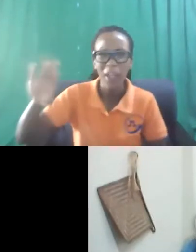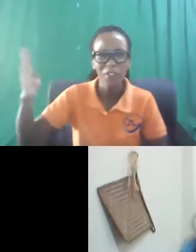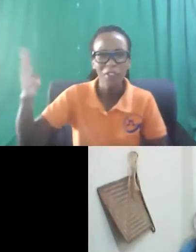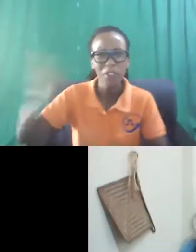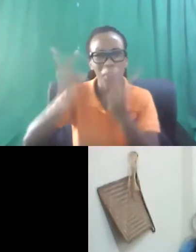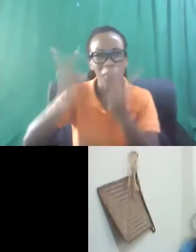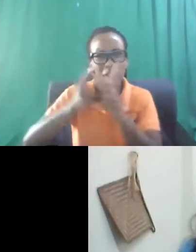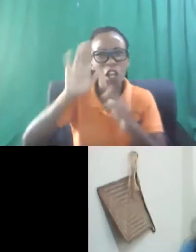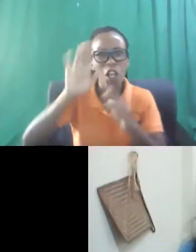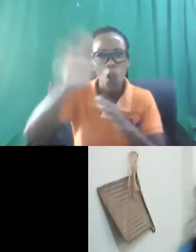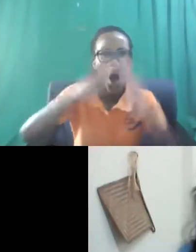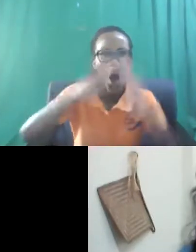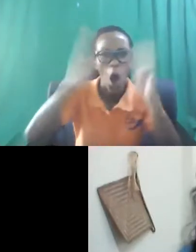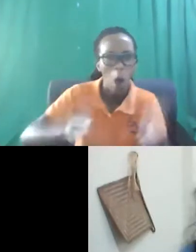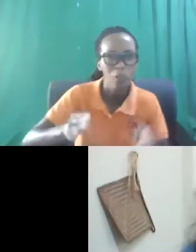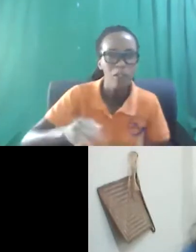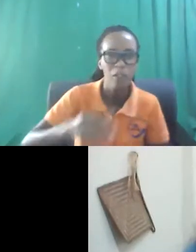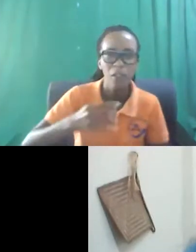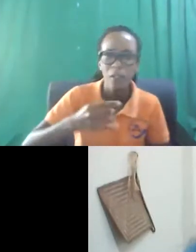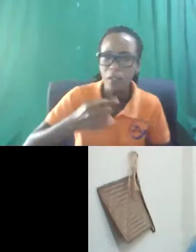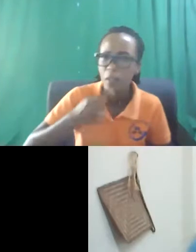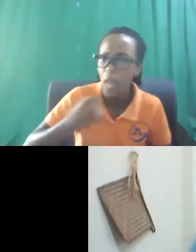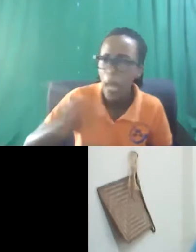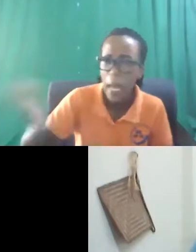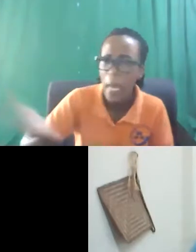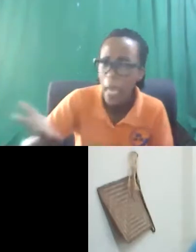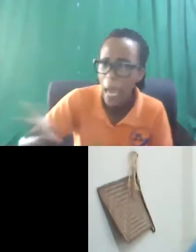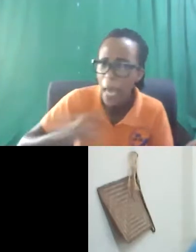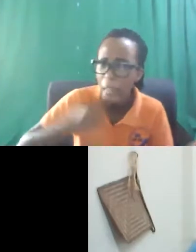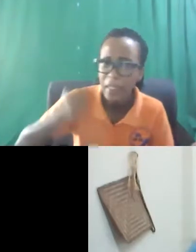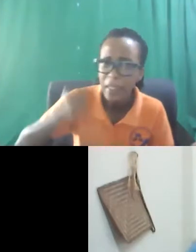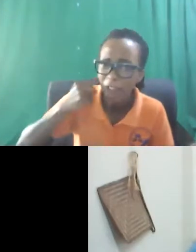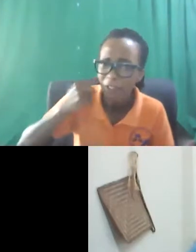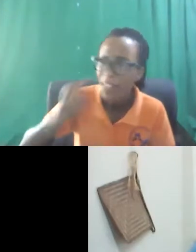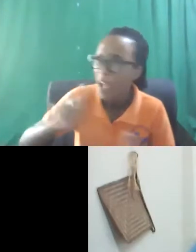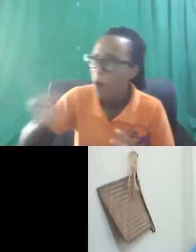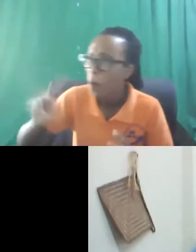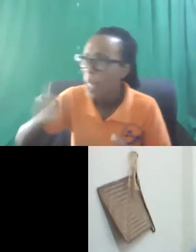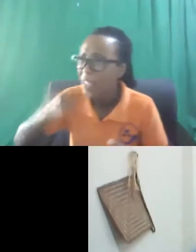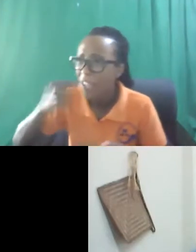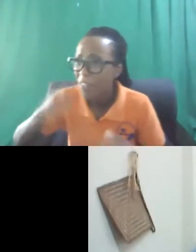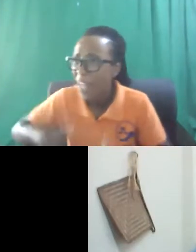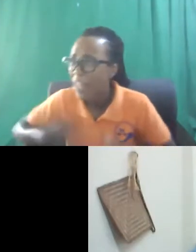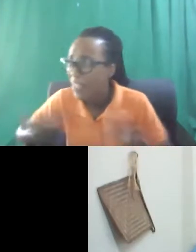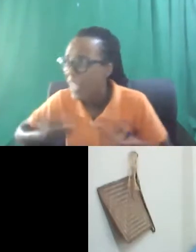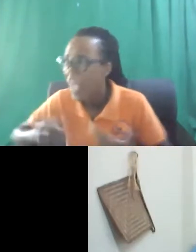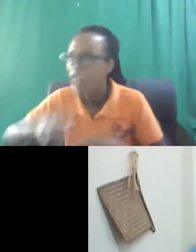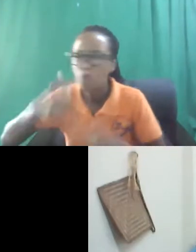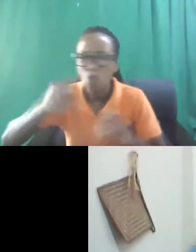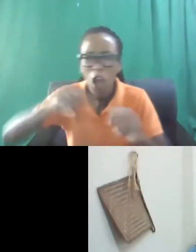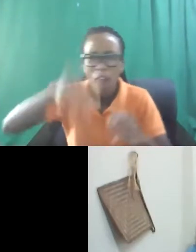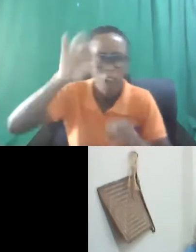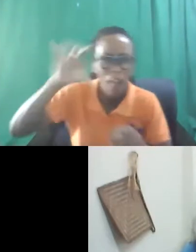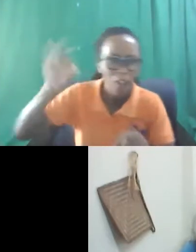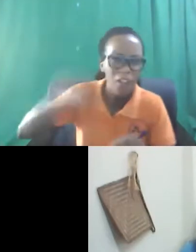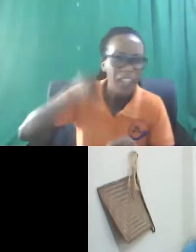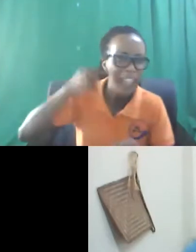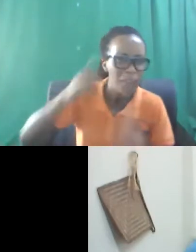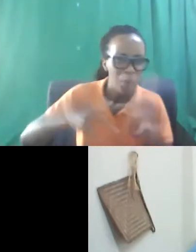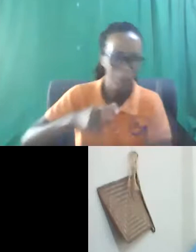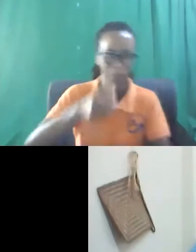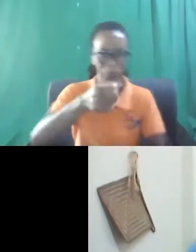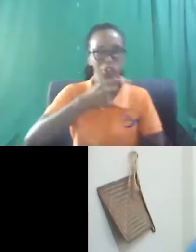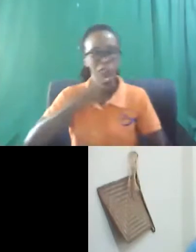houses and like say, do any deaf people live here? Or like we heard there was a deaf person here, we want to speak to them. And I thought that was a bit